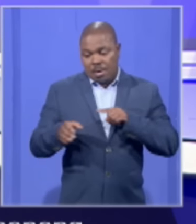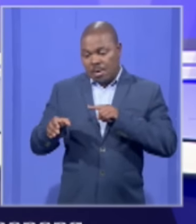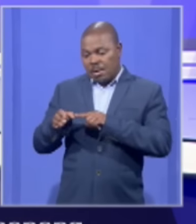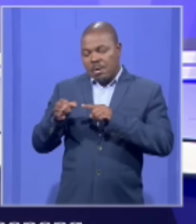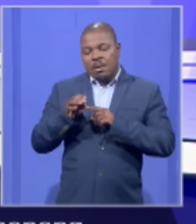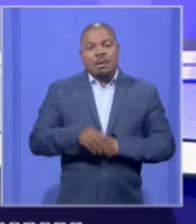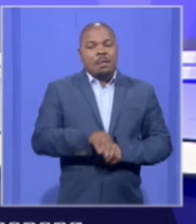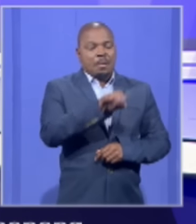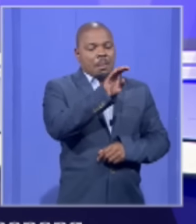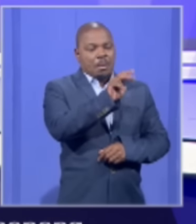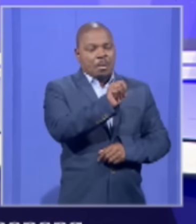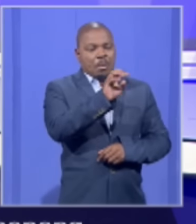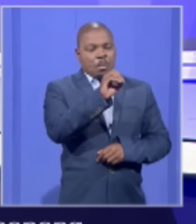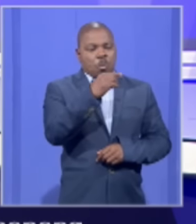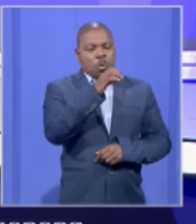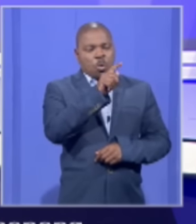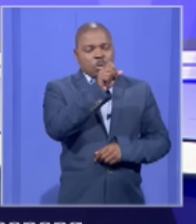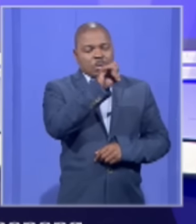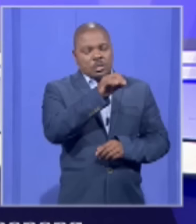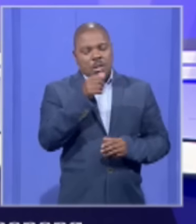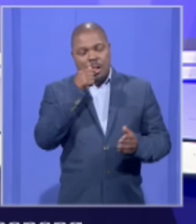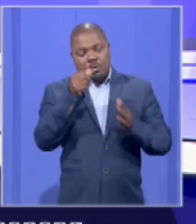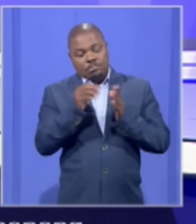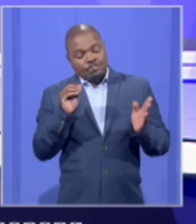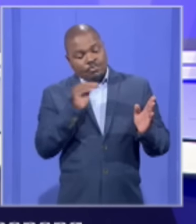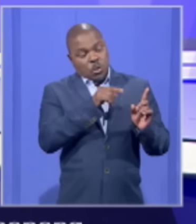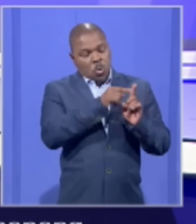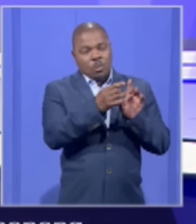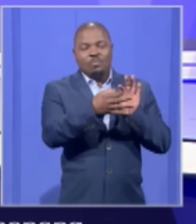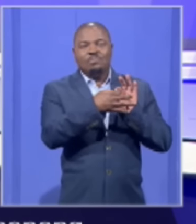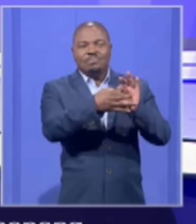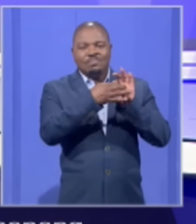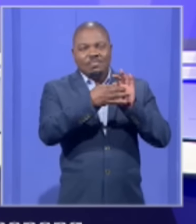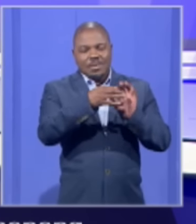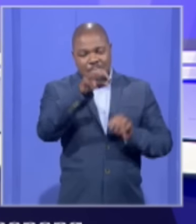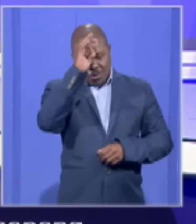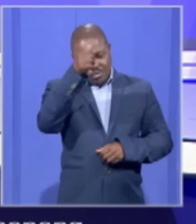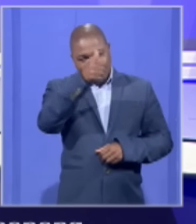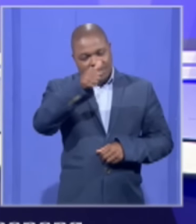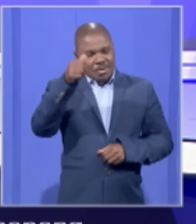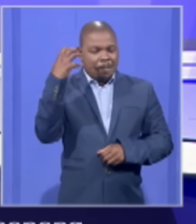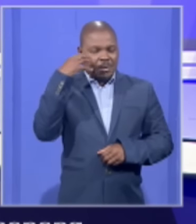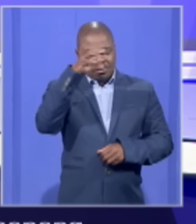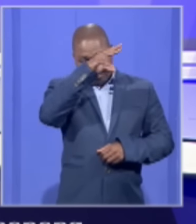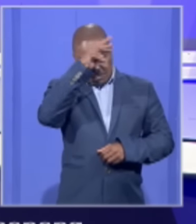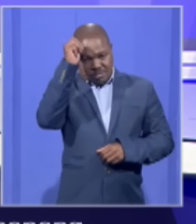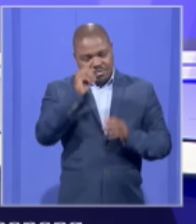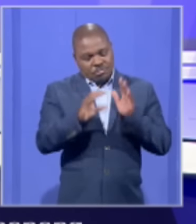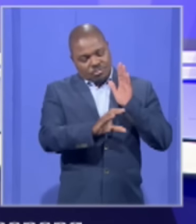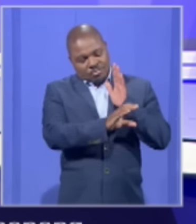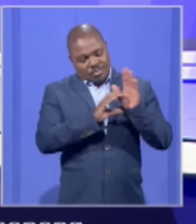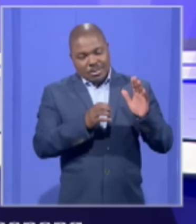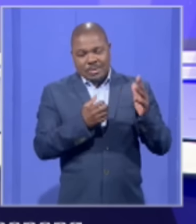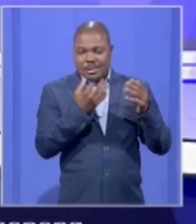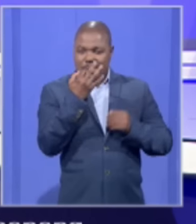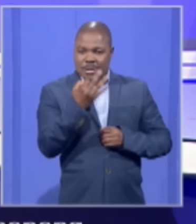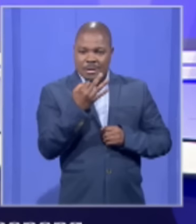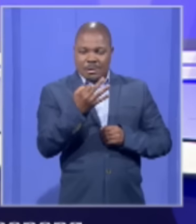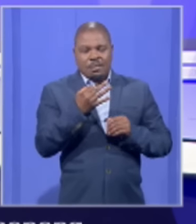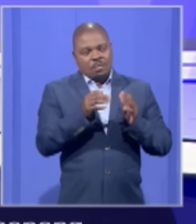Brown Mogotsi yo go twengona le dikgolagano le tona ya mapodisi Senzo Mchunu kitsiso ya molao wa boraro. Kitsiso